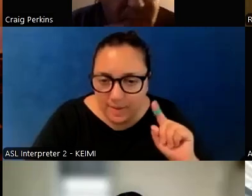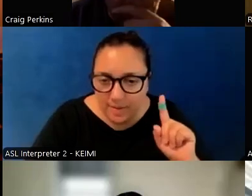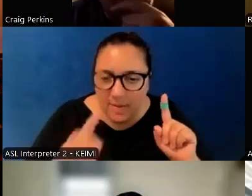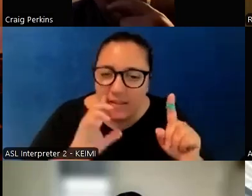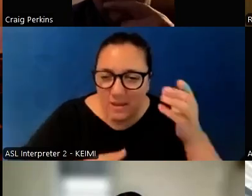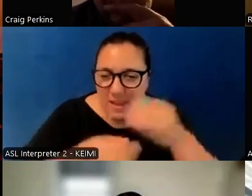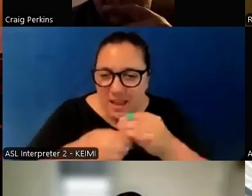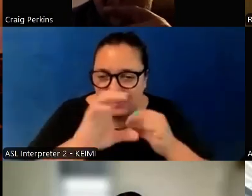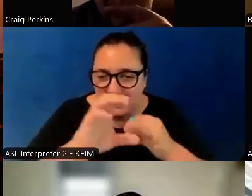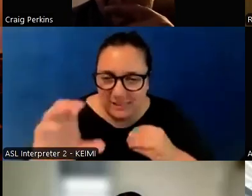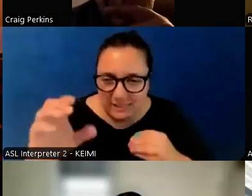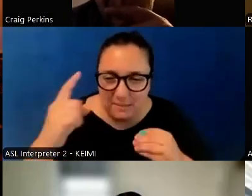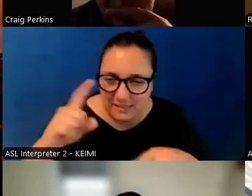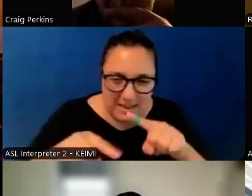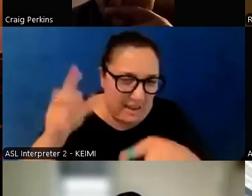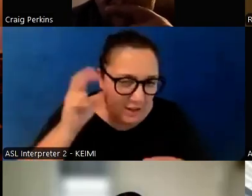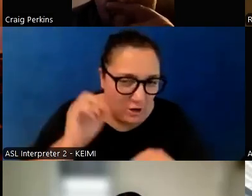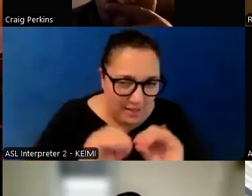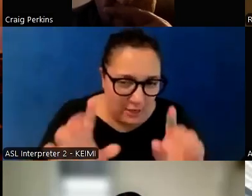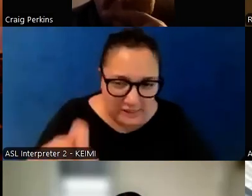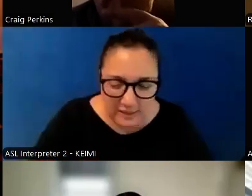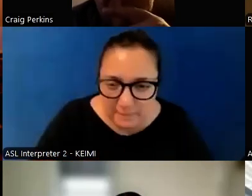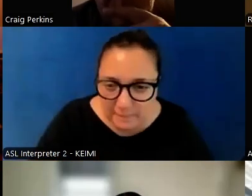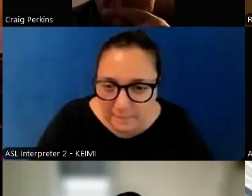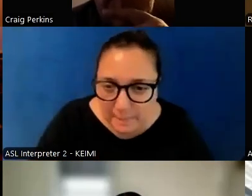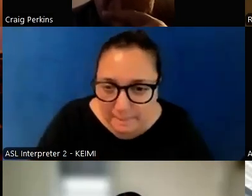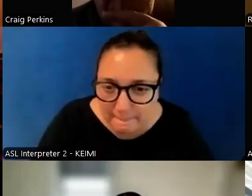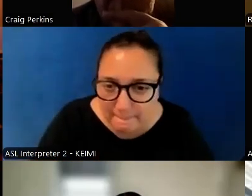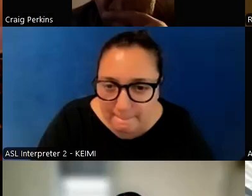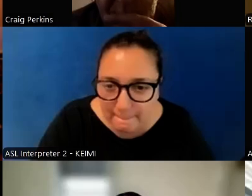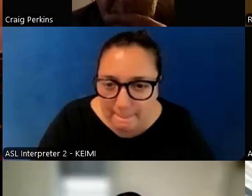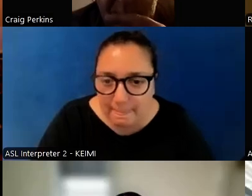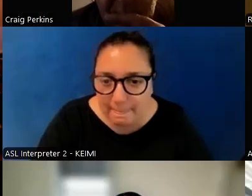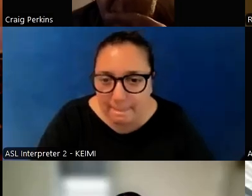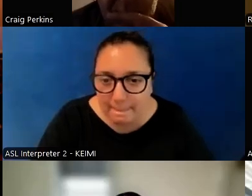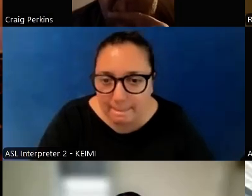Thank you, Frank. We're happy to have been able to help. And